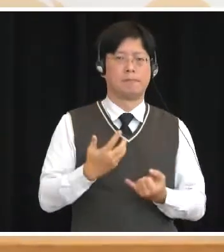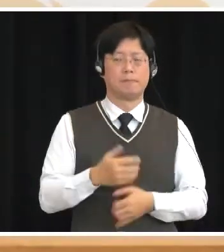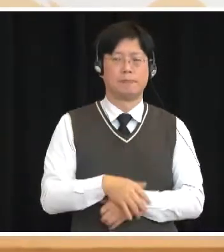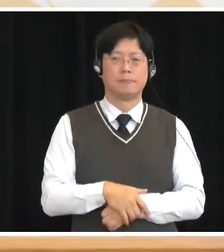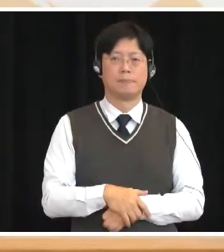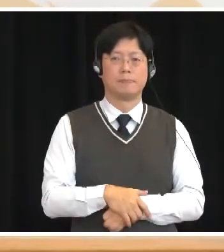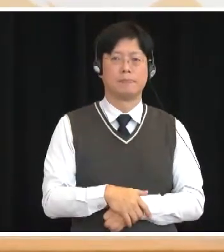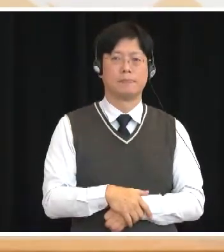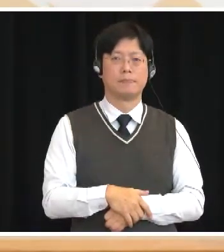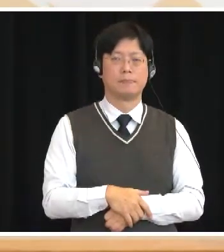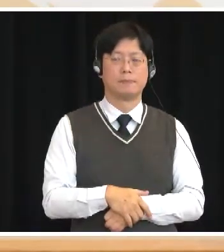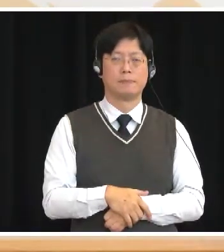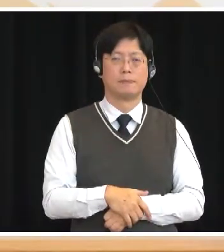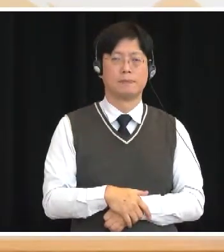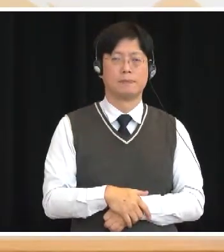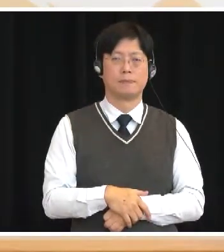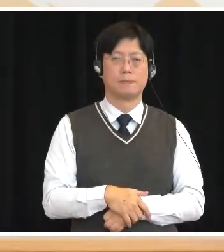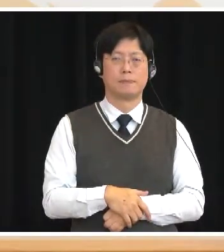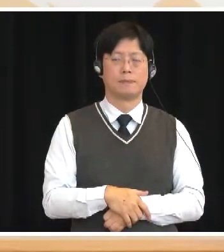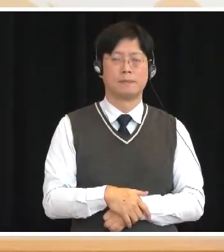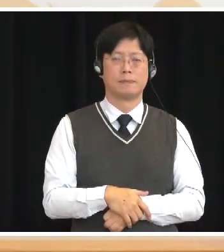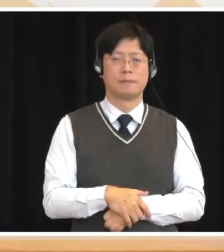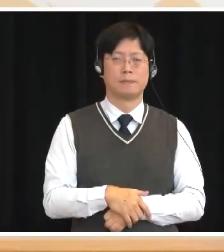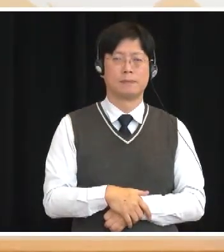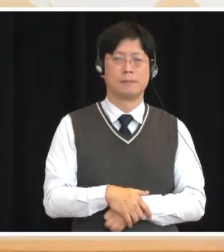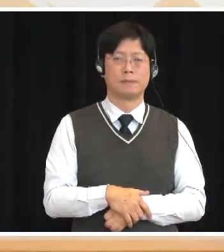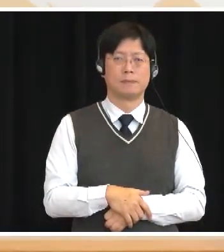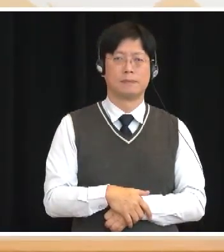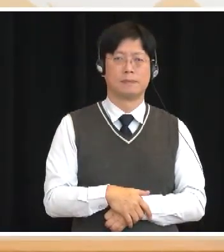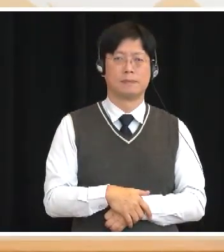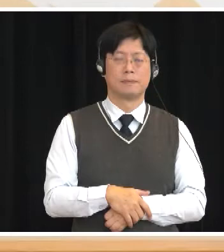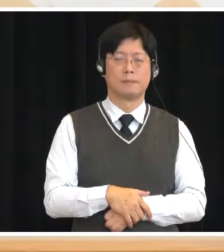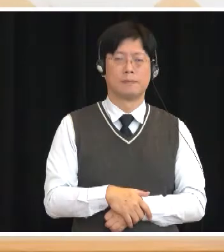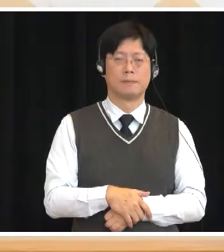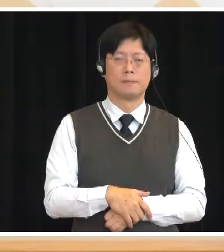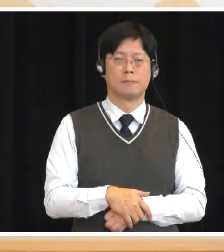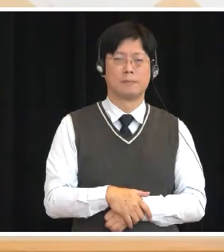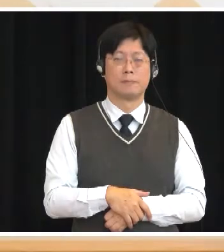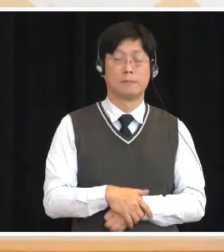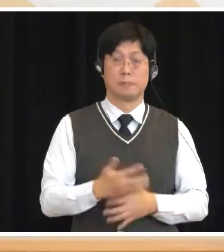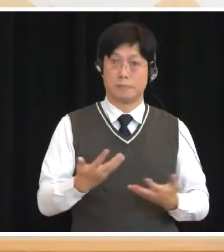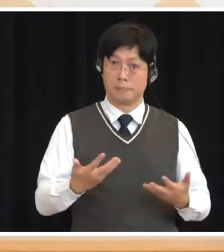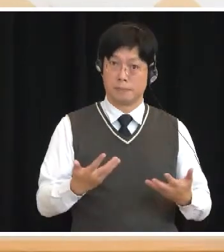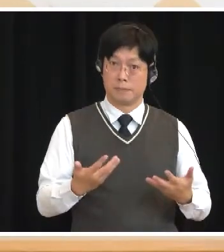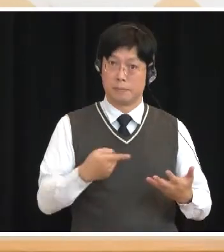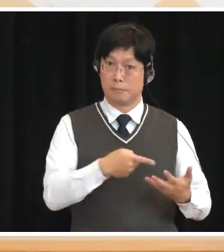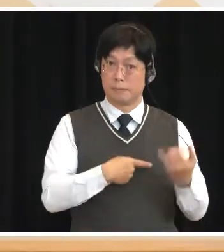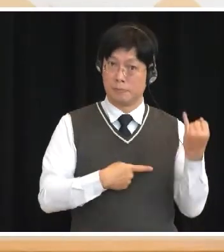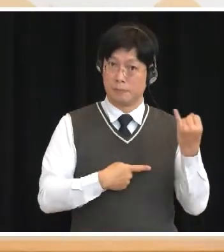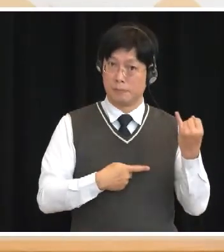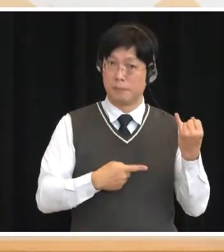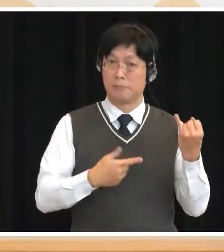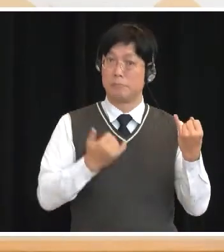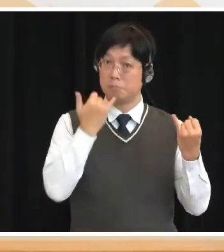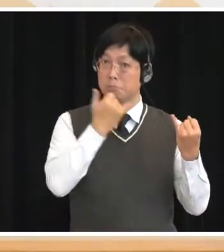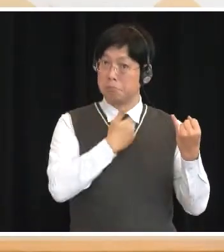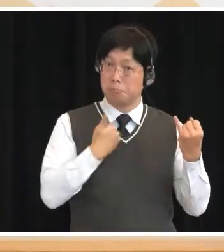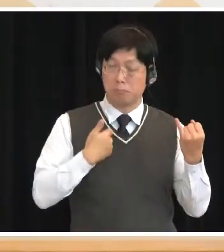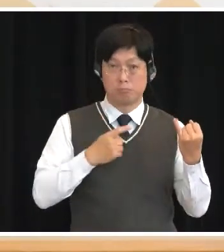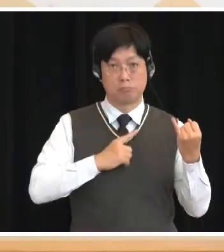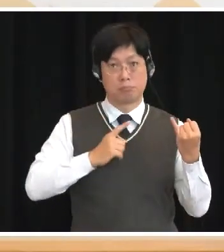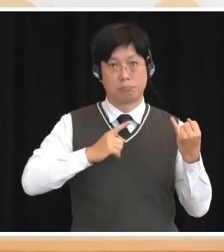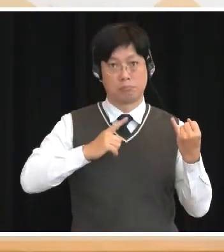and it turns out to be necessary to place that girl in a foster care institution or in